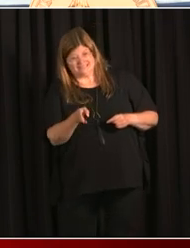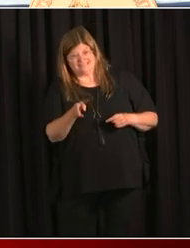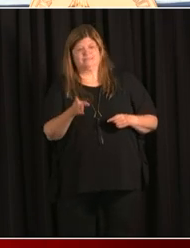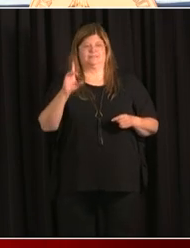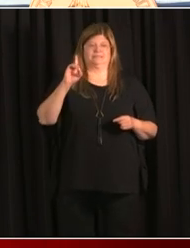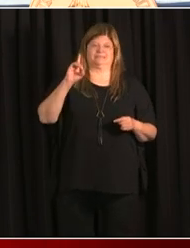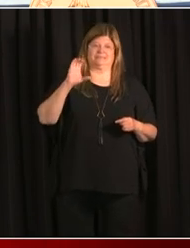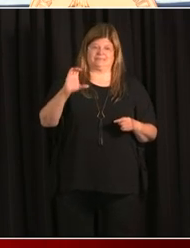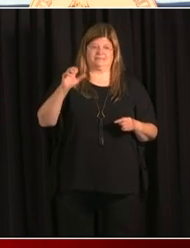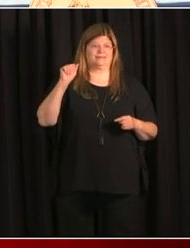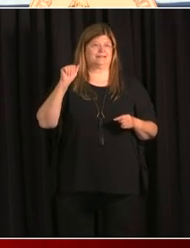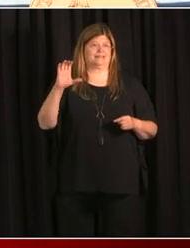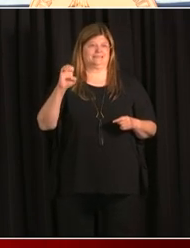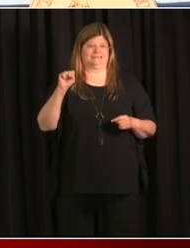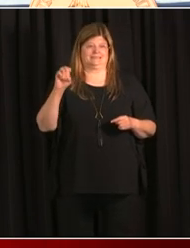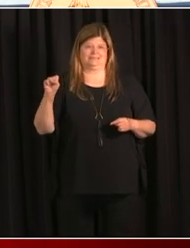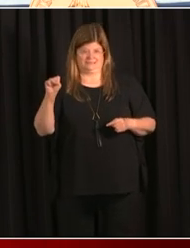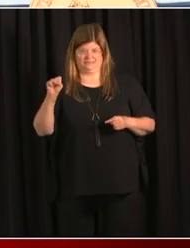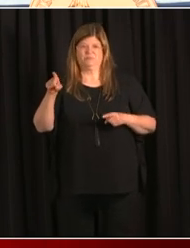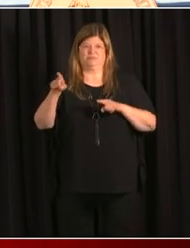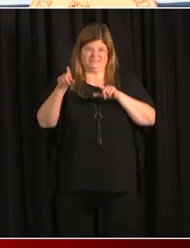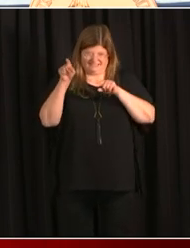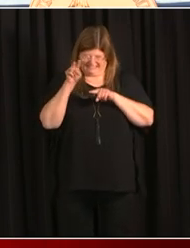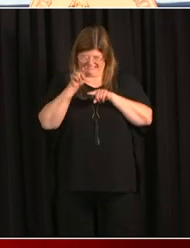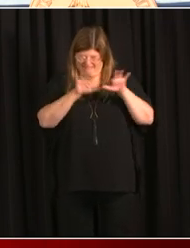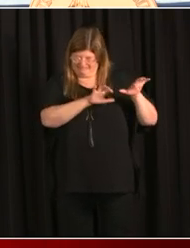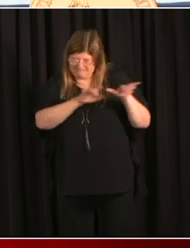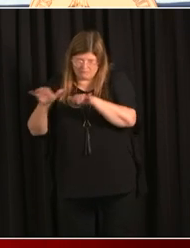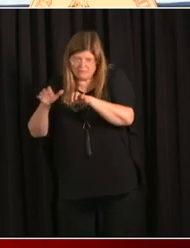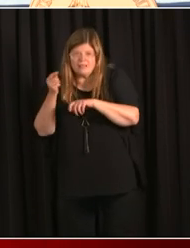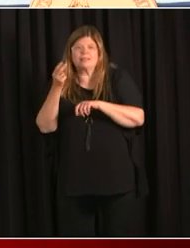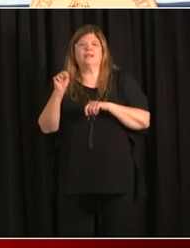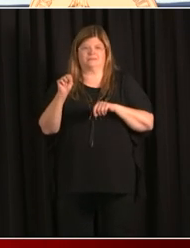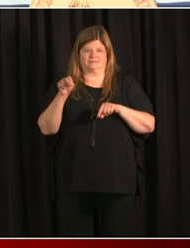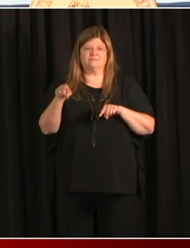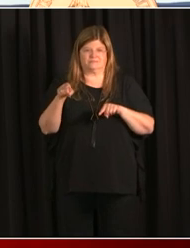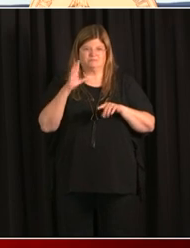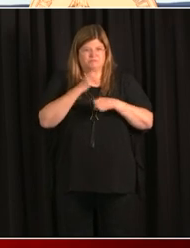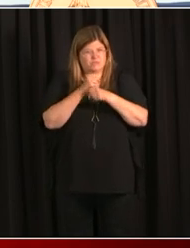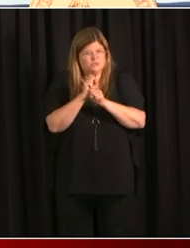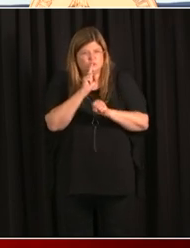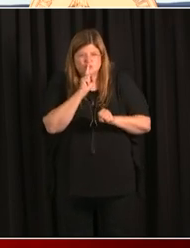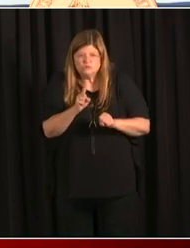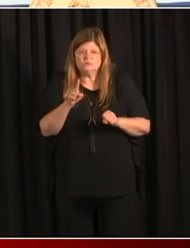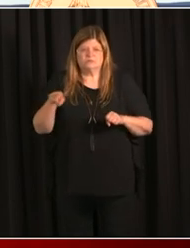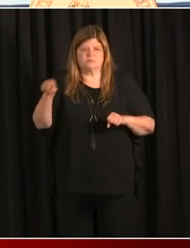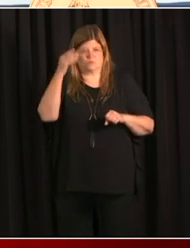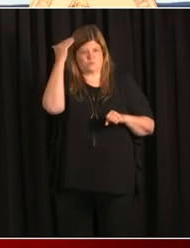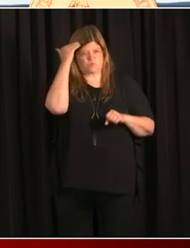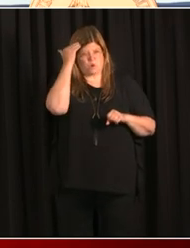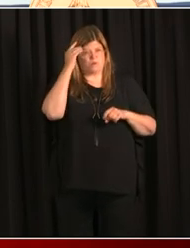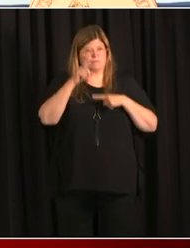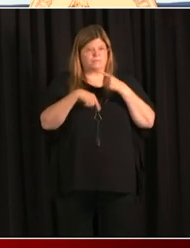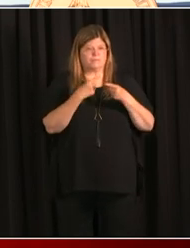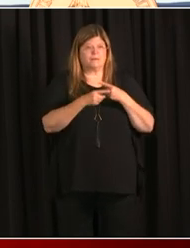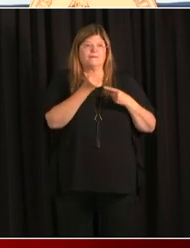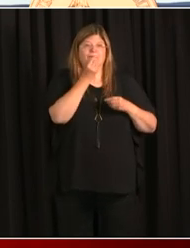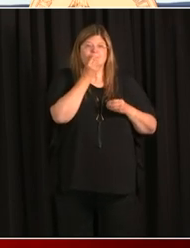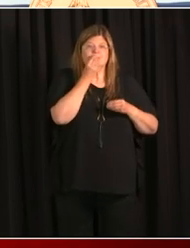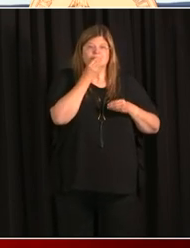dhs.dc.gov/DC Access. We also want to make sure that our community knows about grocery distribution events